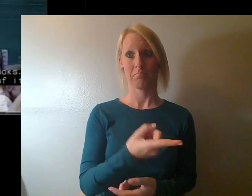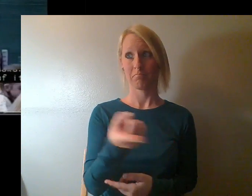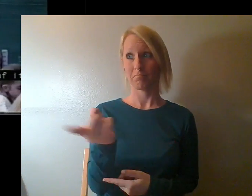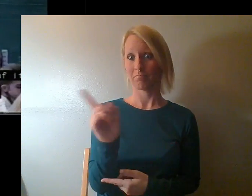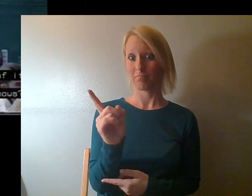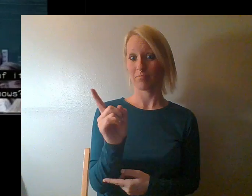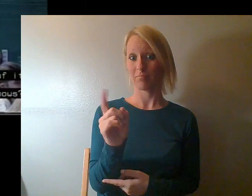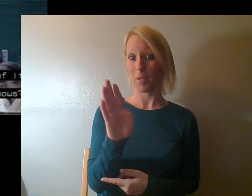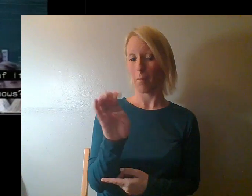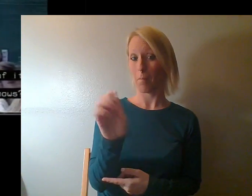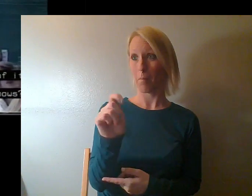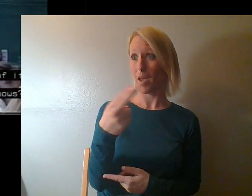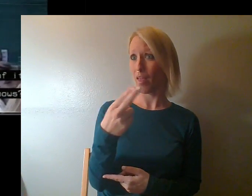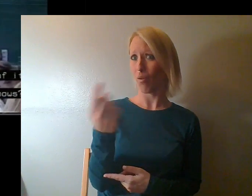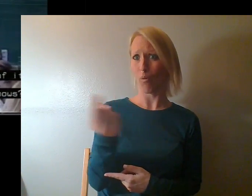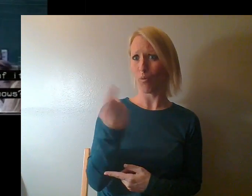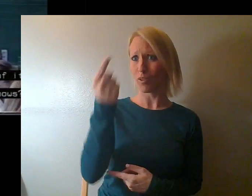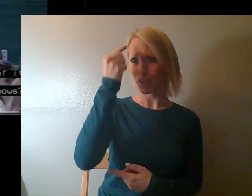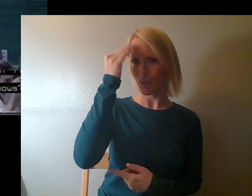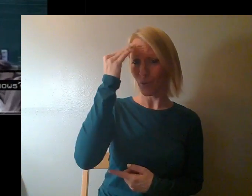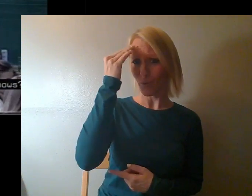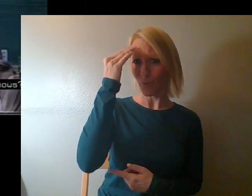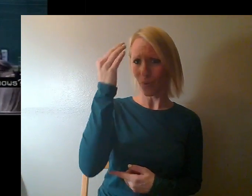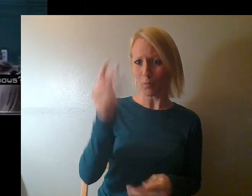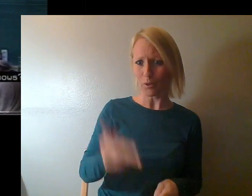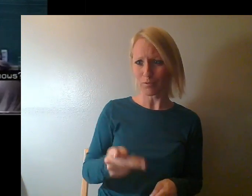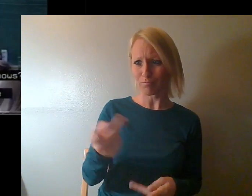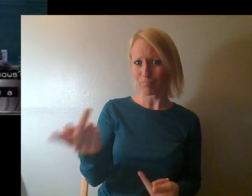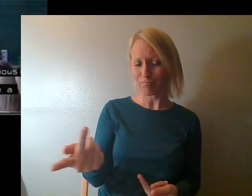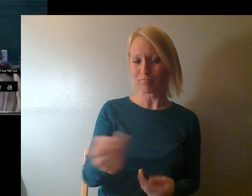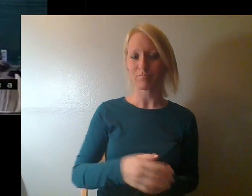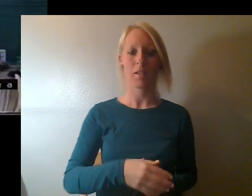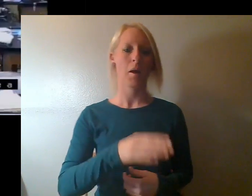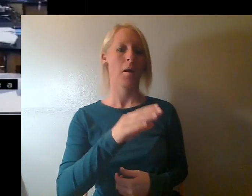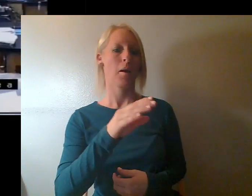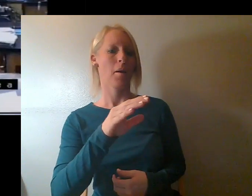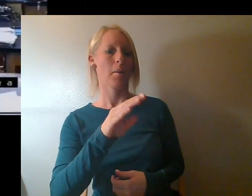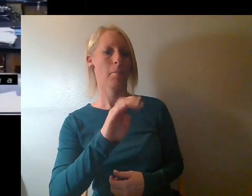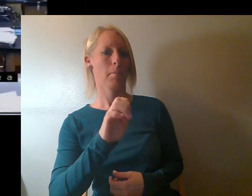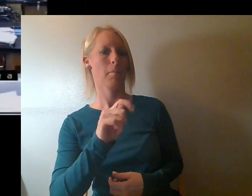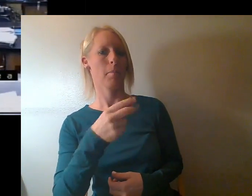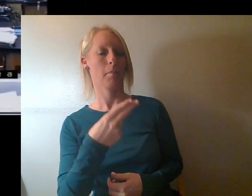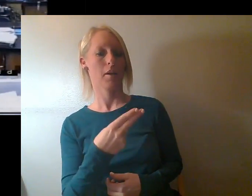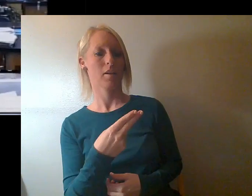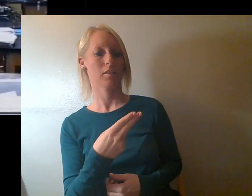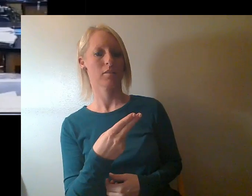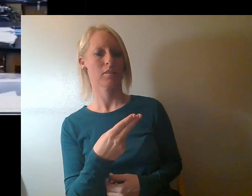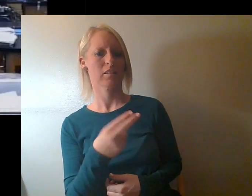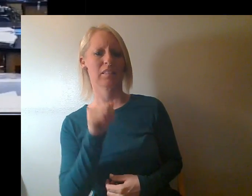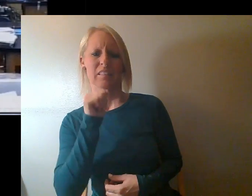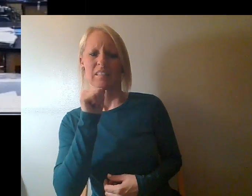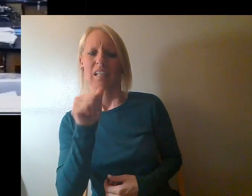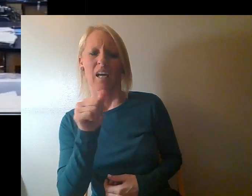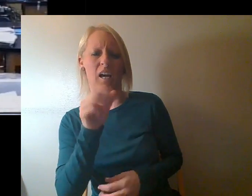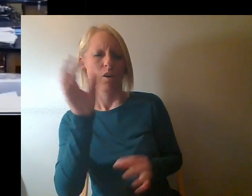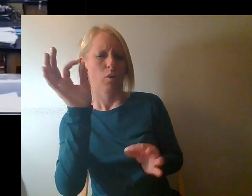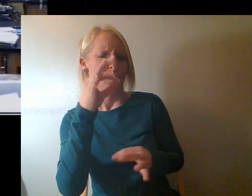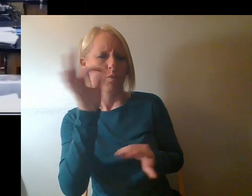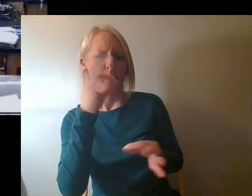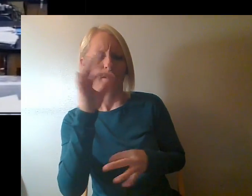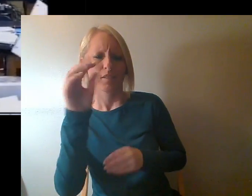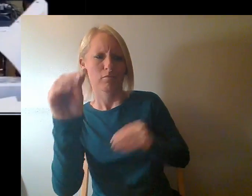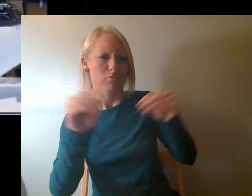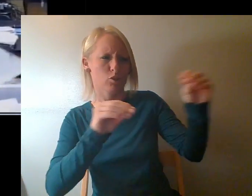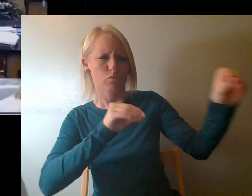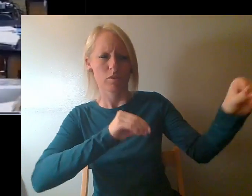Beth, the only one that knows? Well, is it? All right, Beth, give me a guess. What is it? No, it's not the protoplasmic. Streaming? No, that's